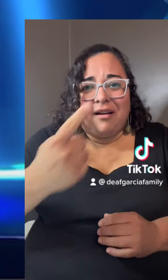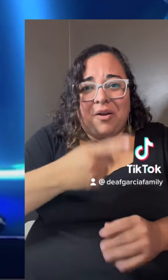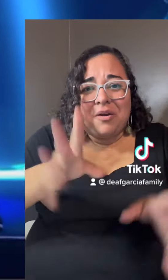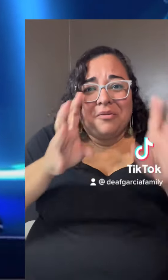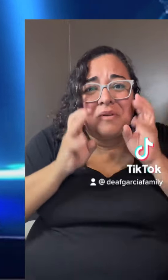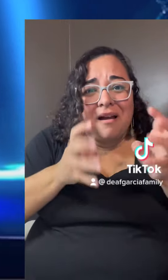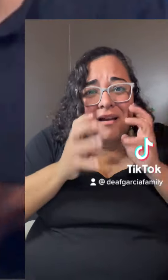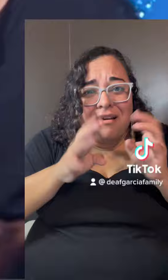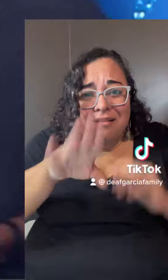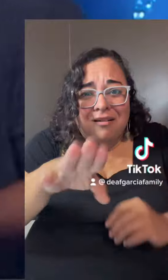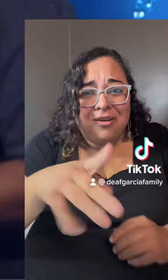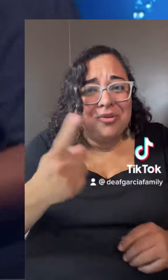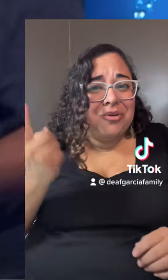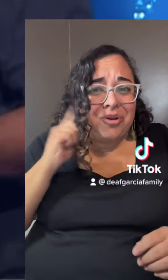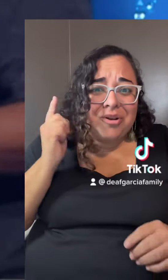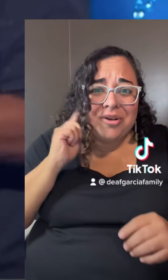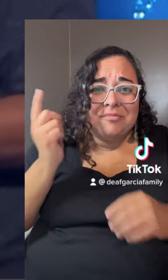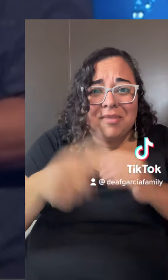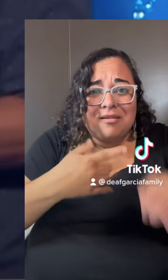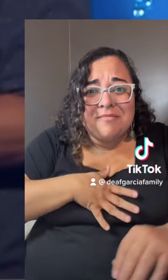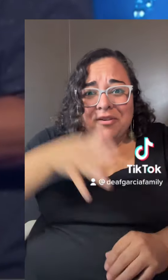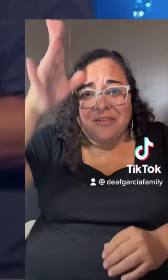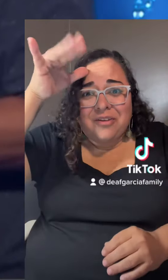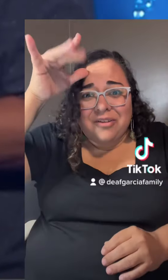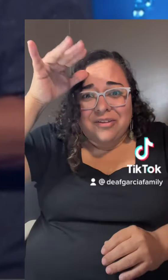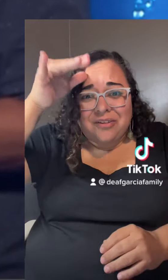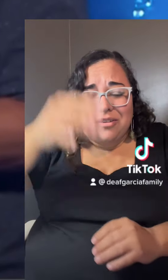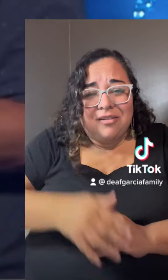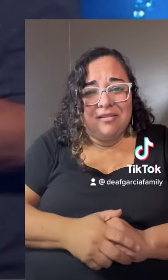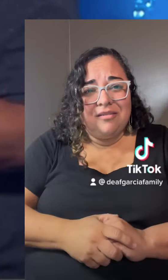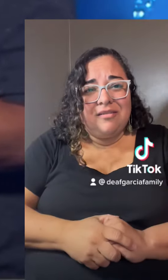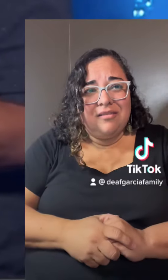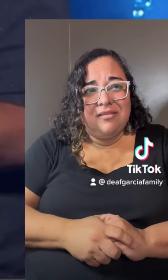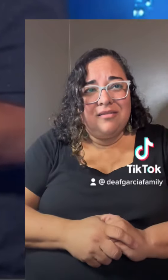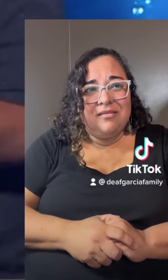comes up to me, he goes, did you hear about my dad?